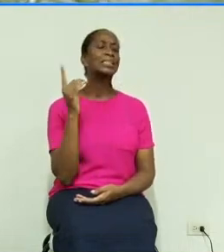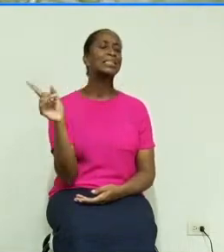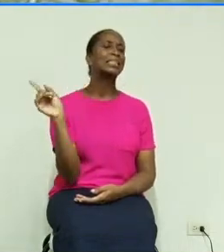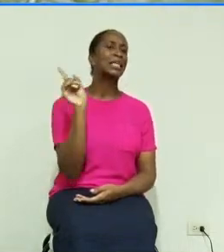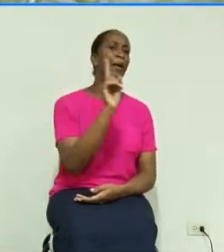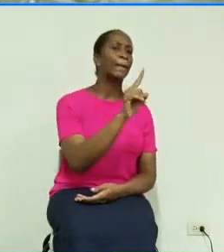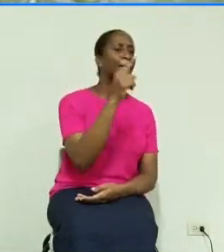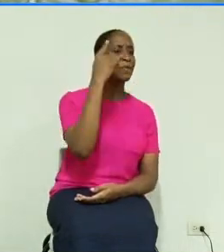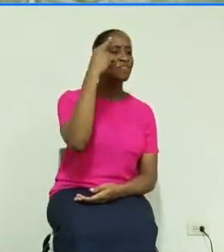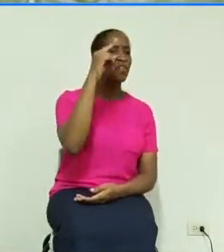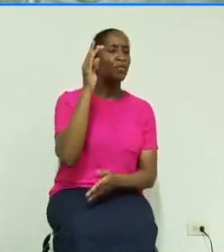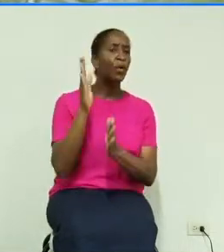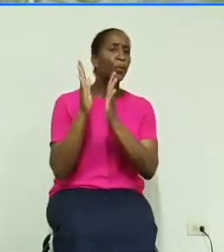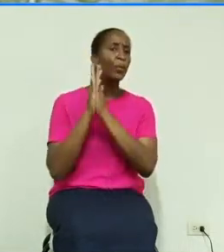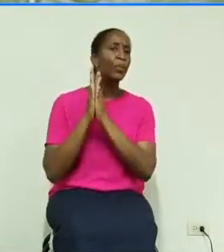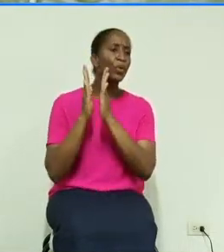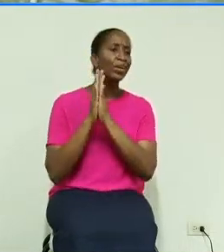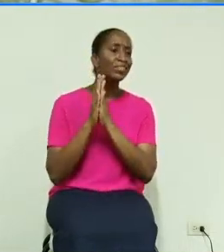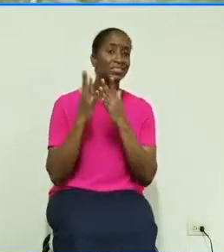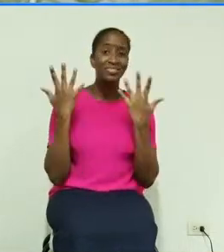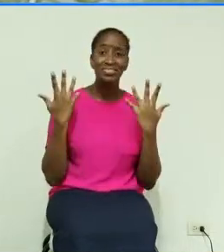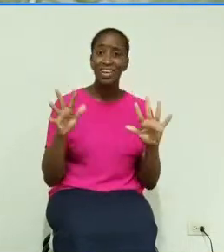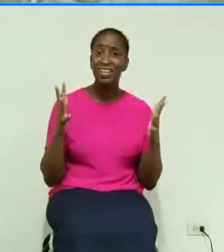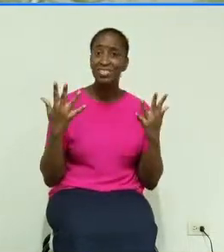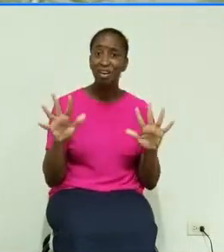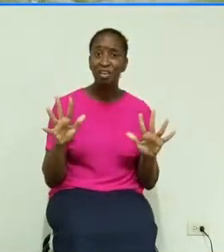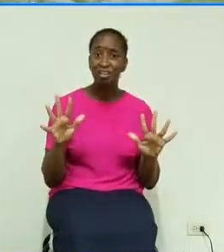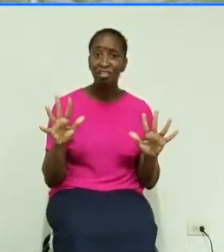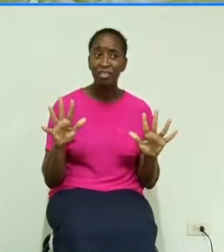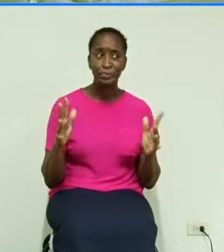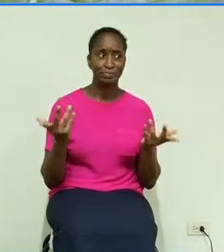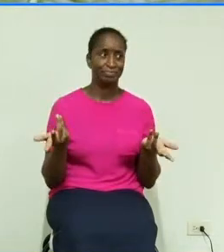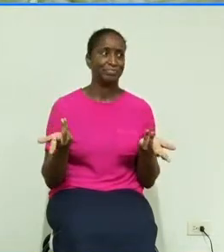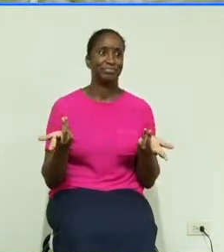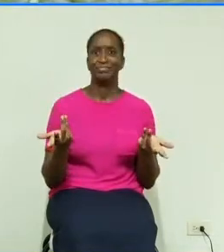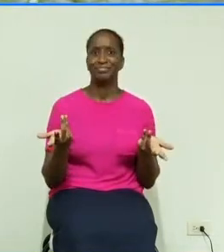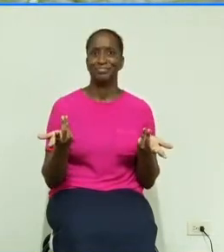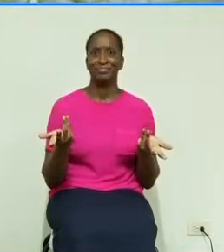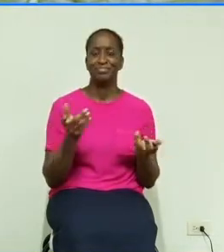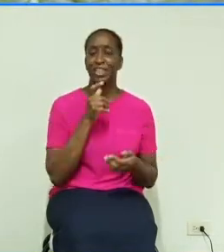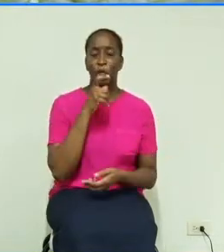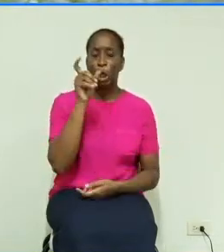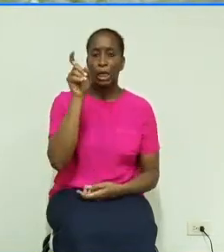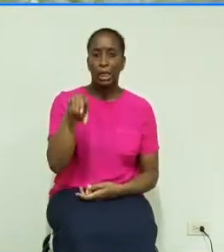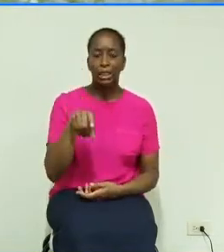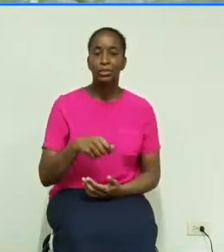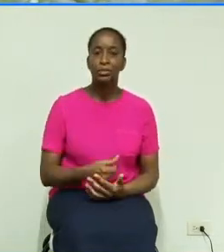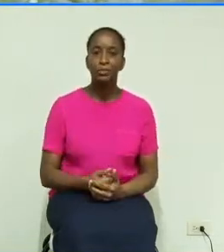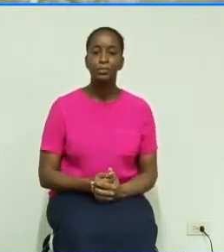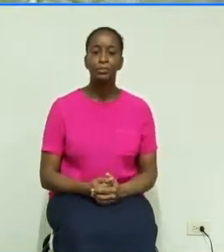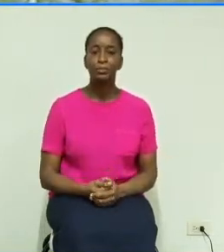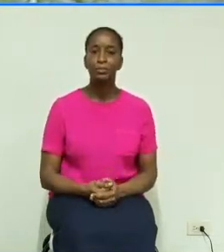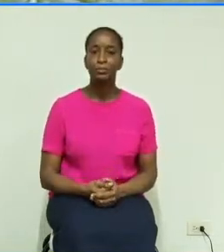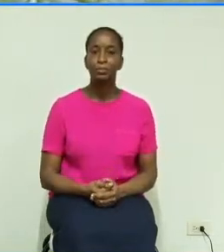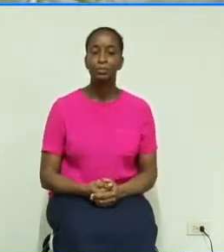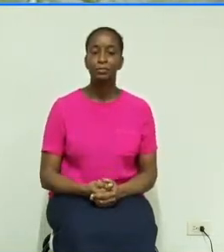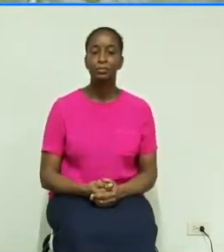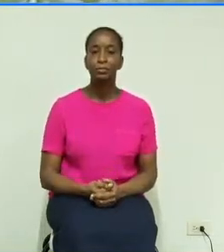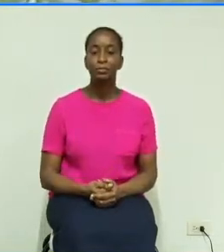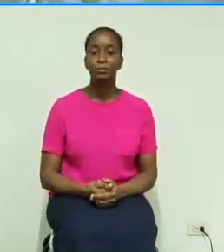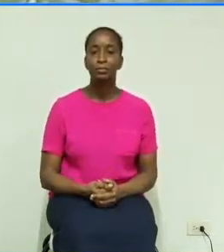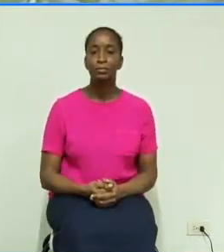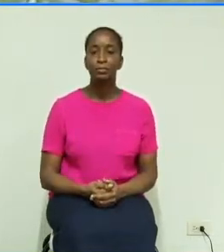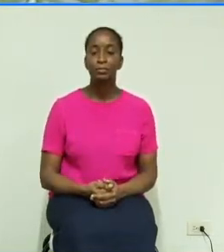doing, then you don't necessarily, in the reform, need a clergy. Anybody with